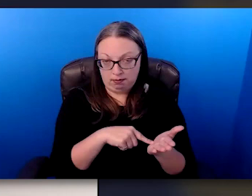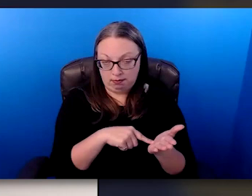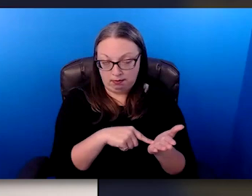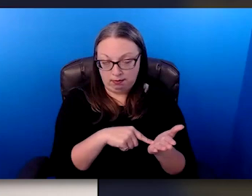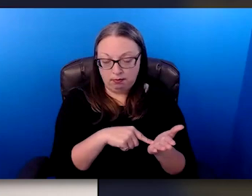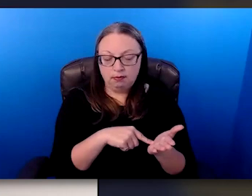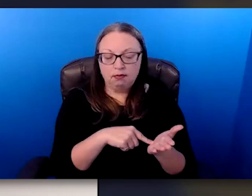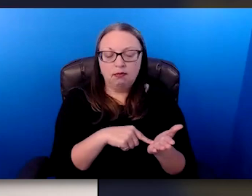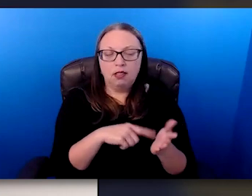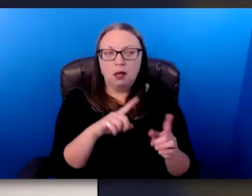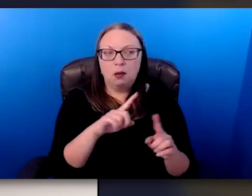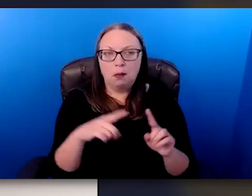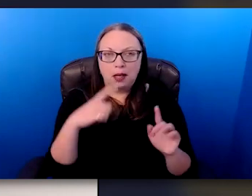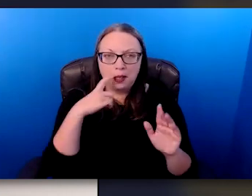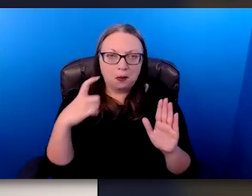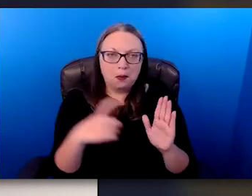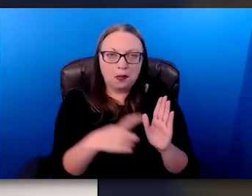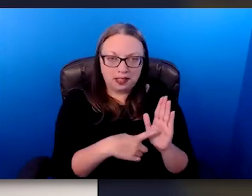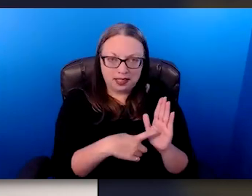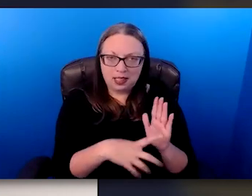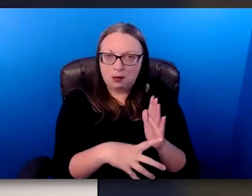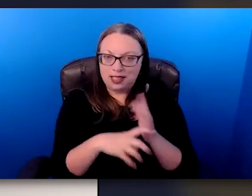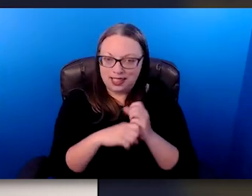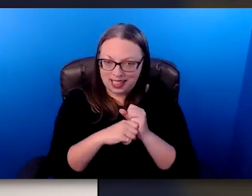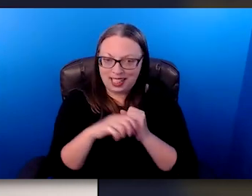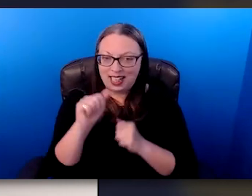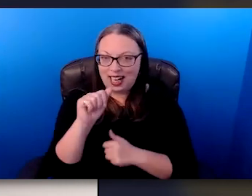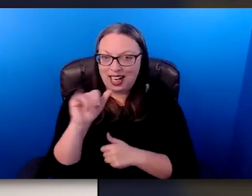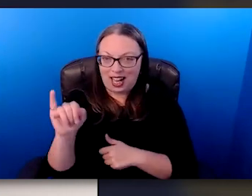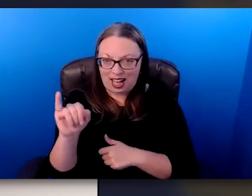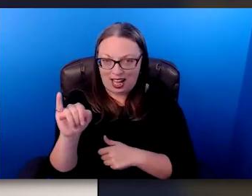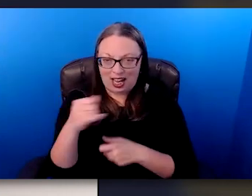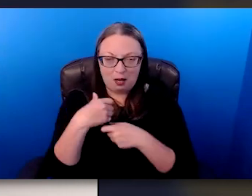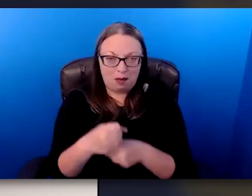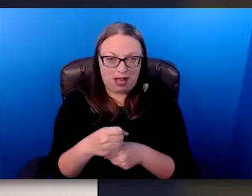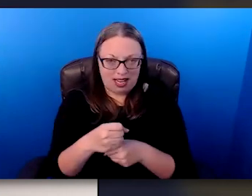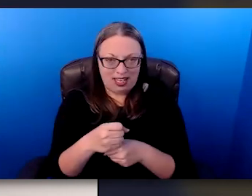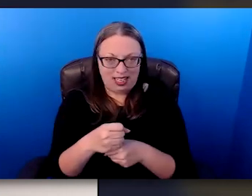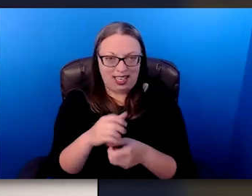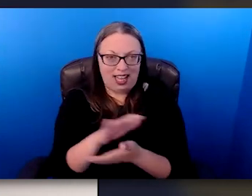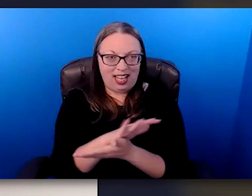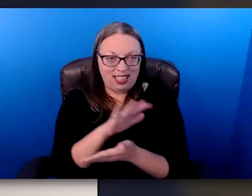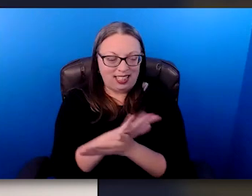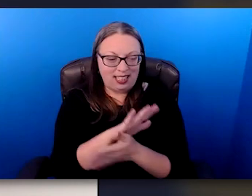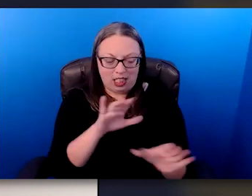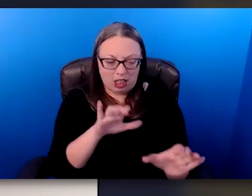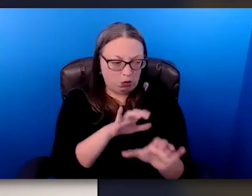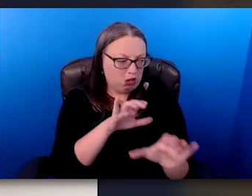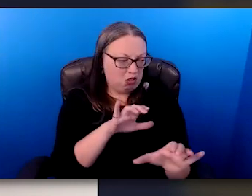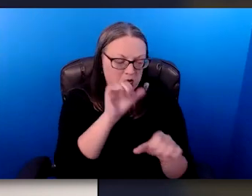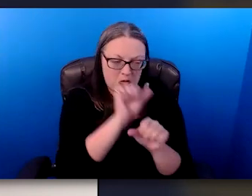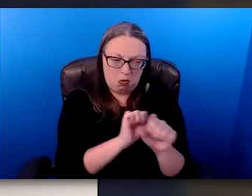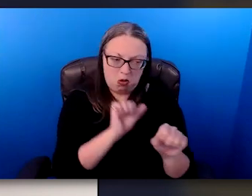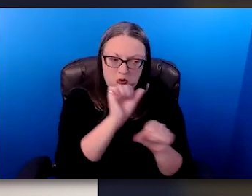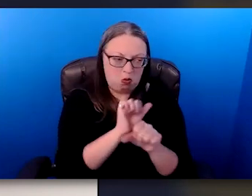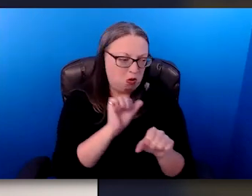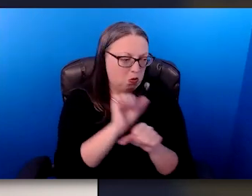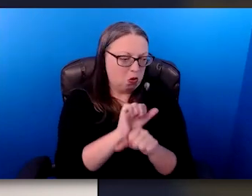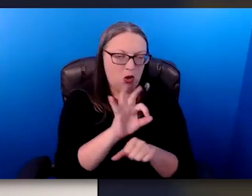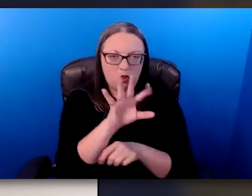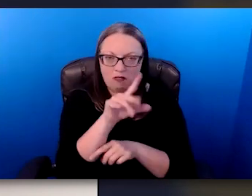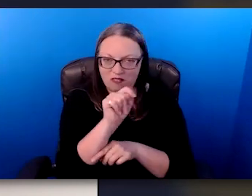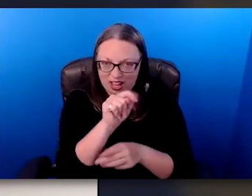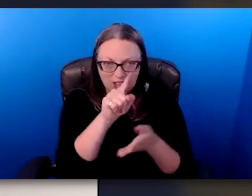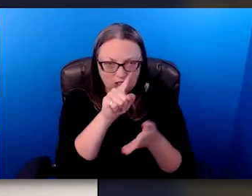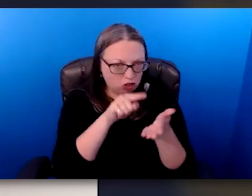when he noticed that he was receiving AI generated essays and was doing a ton of work to fact check them and sort of carefully